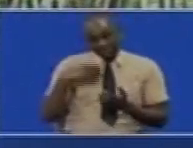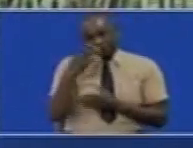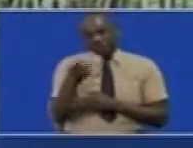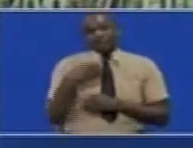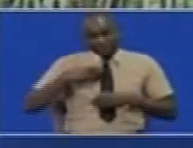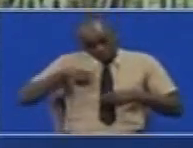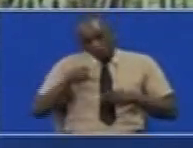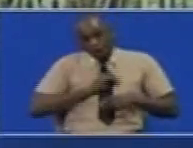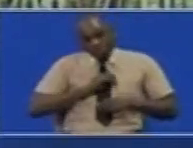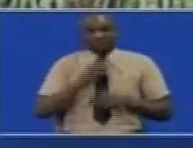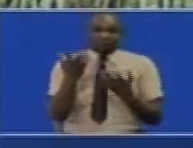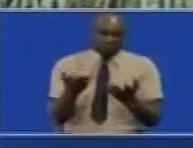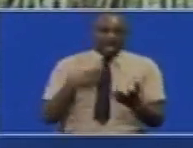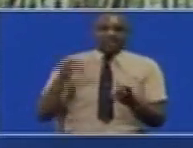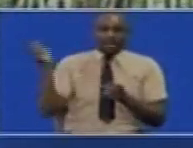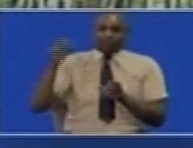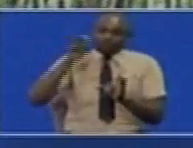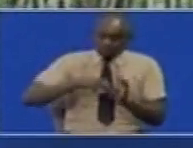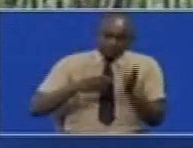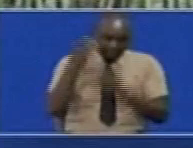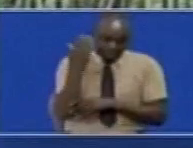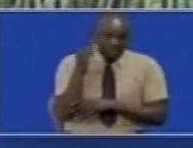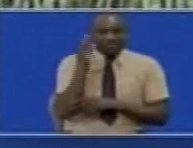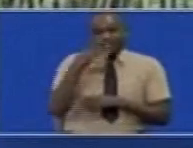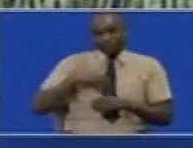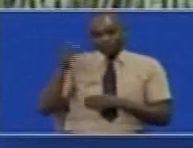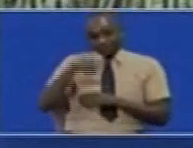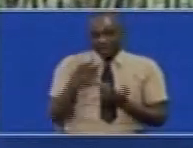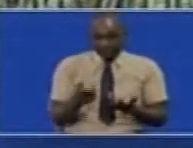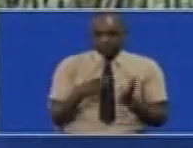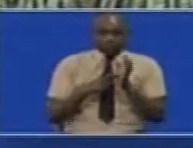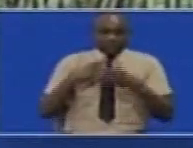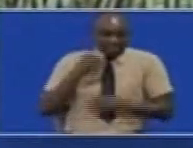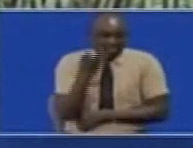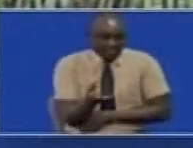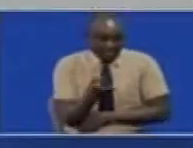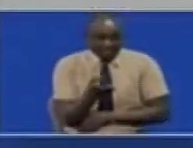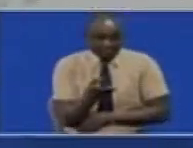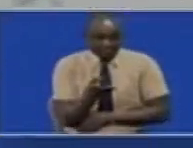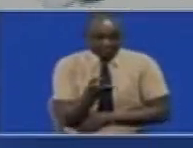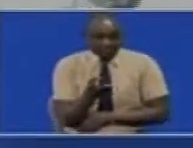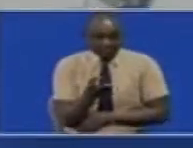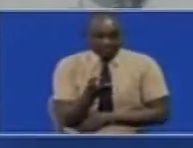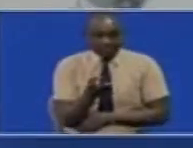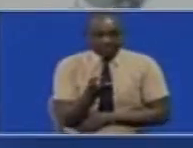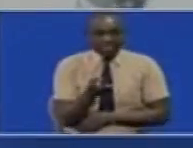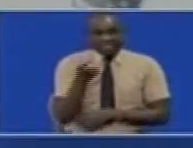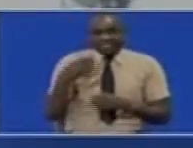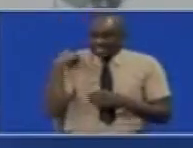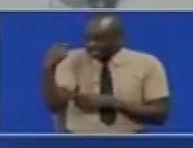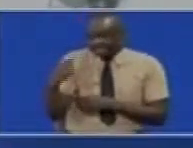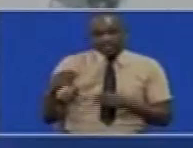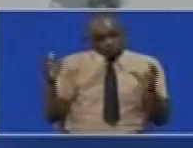their own and they just come along and join us. And then the third type is how we train people. It takes about 5 days. Recently, the